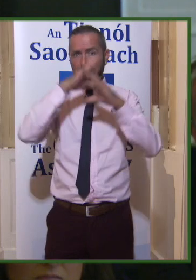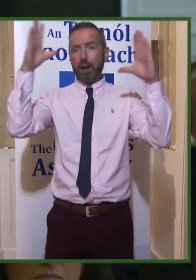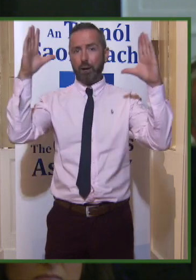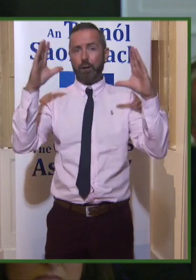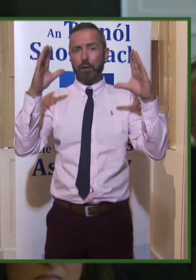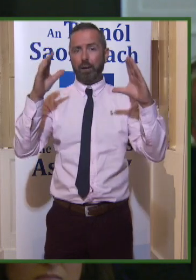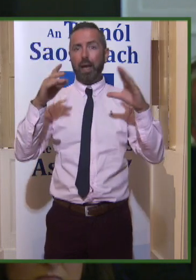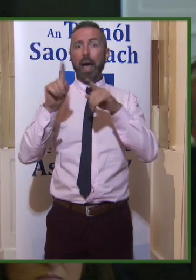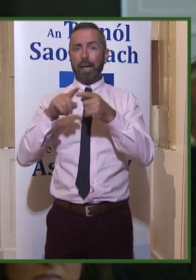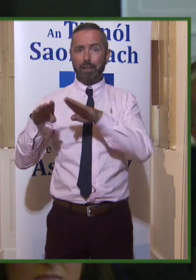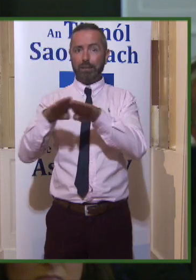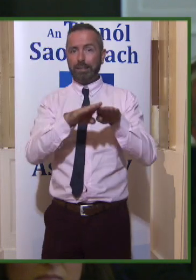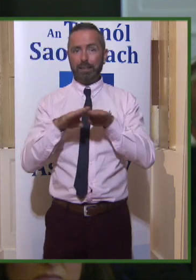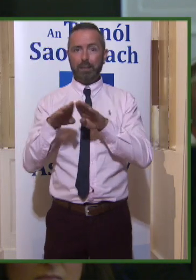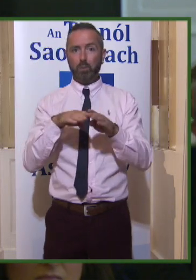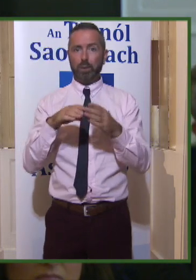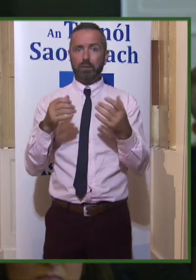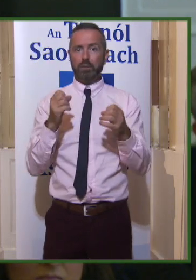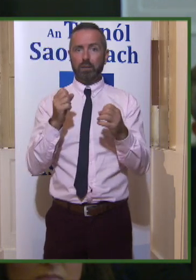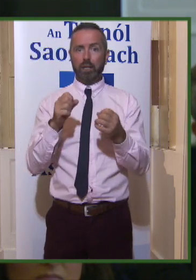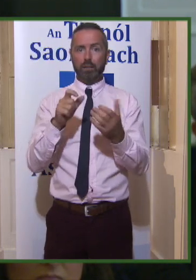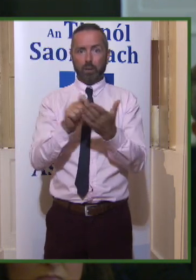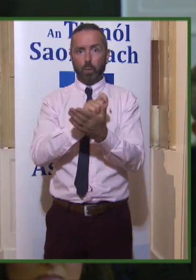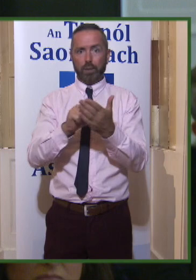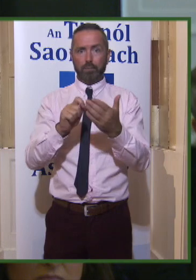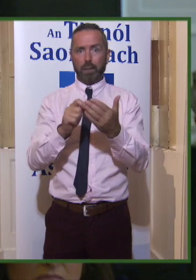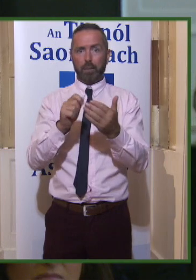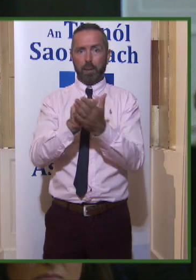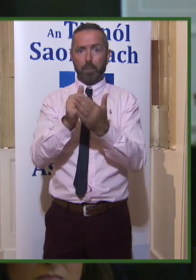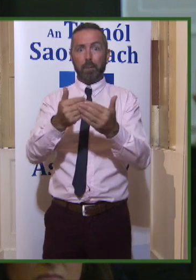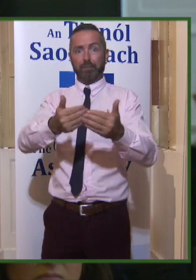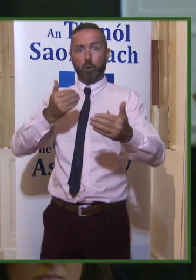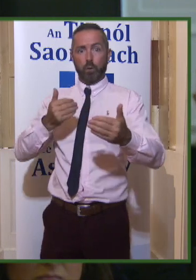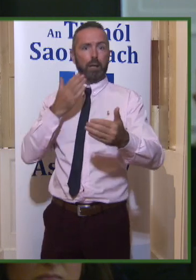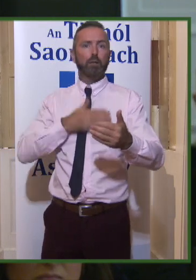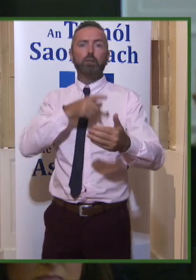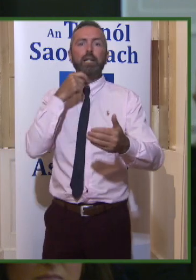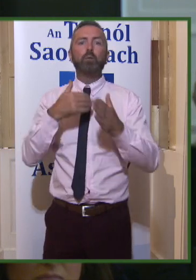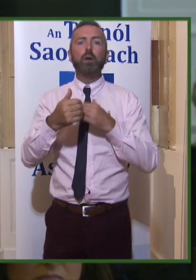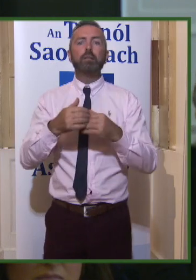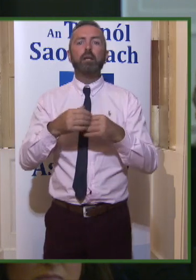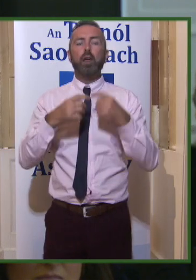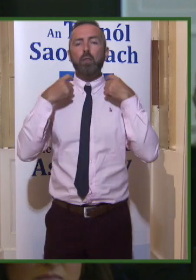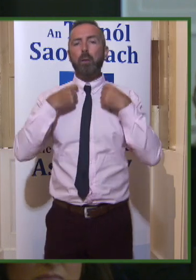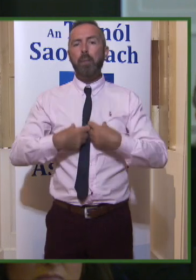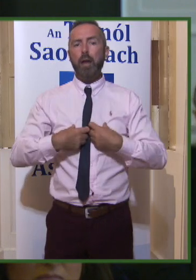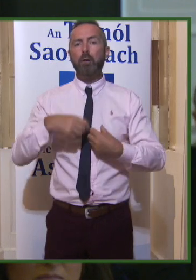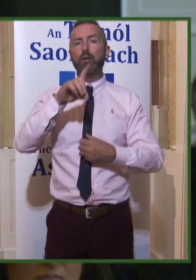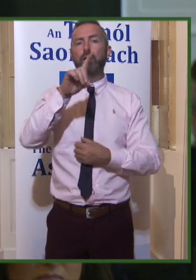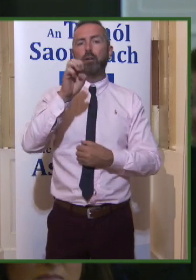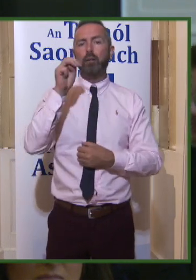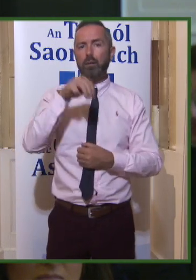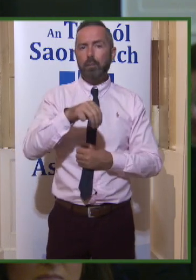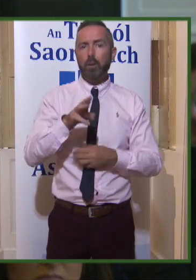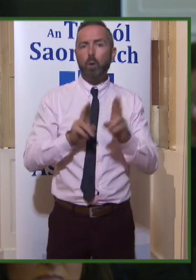questions in ballot paper 4. All it says essentially is that the mayor, or the directly elected mayor,